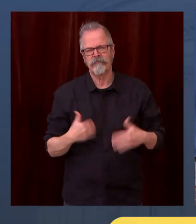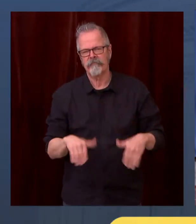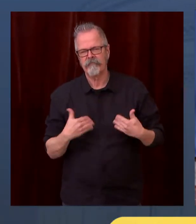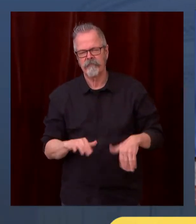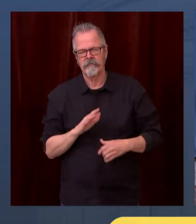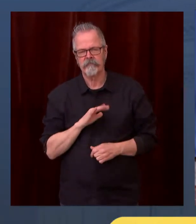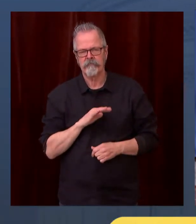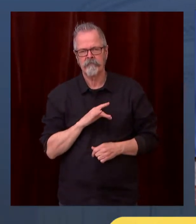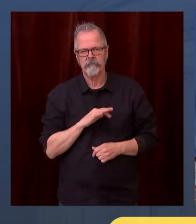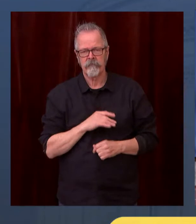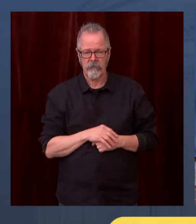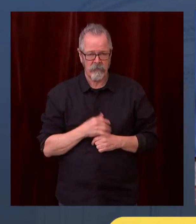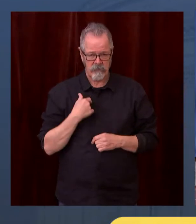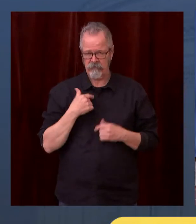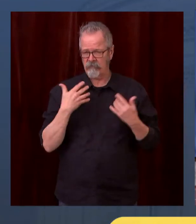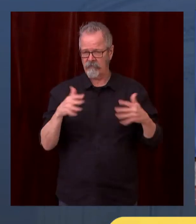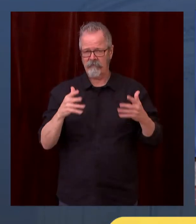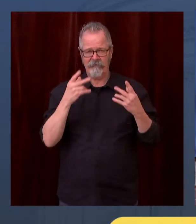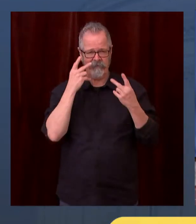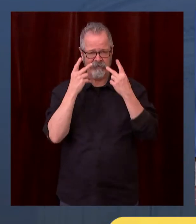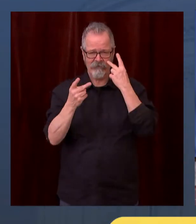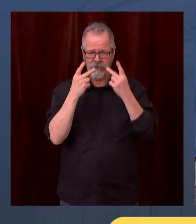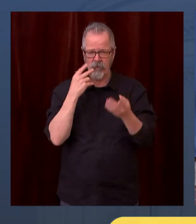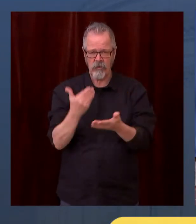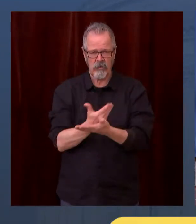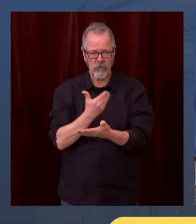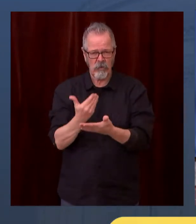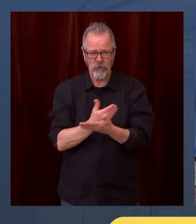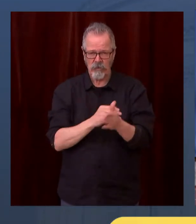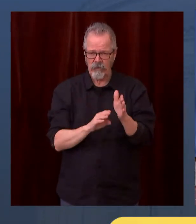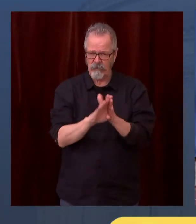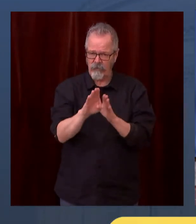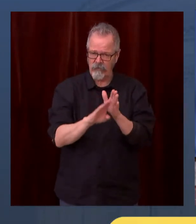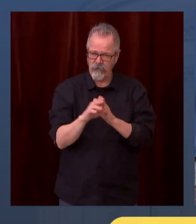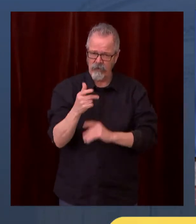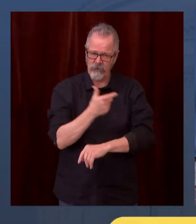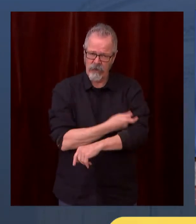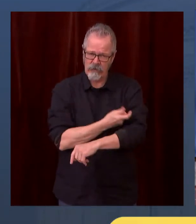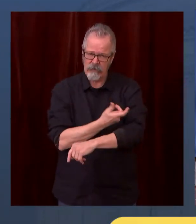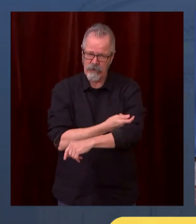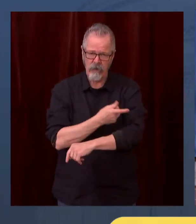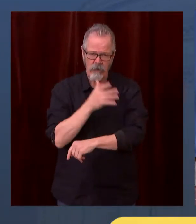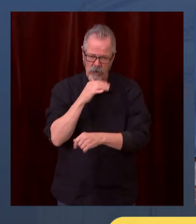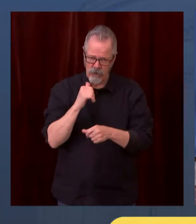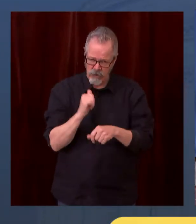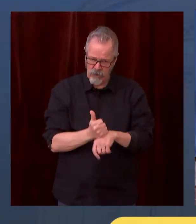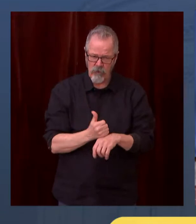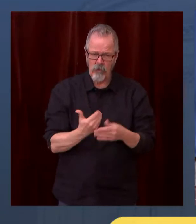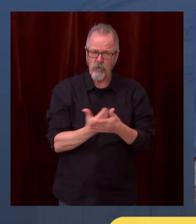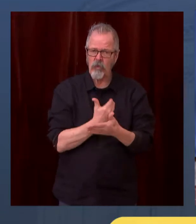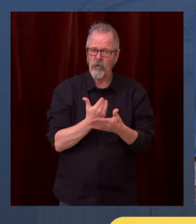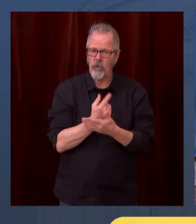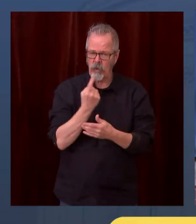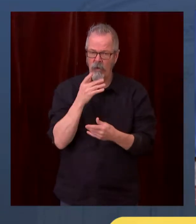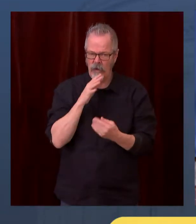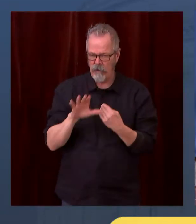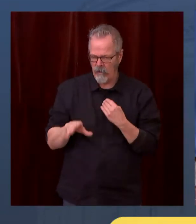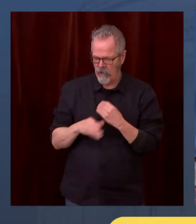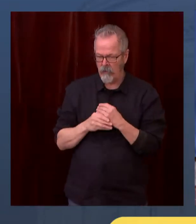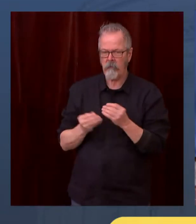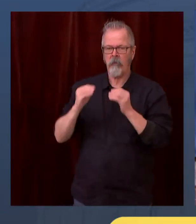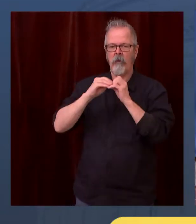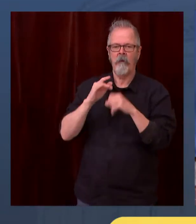And we're seeing new development of new vaccines coming on, we hope fairly shortly, to add to the numbers of vaccines that have been